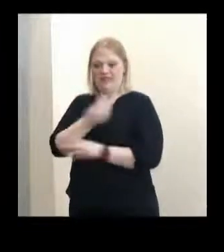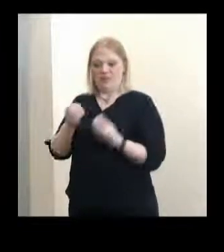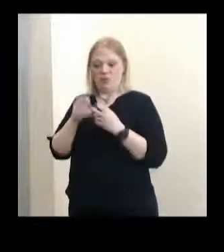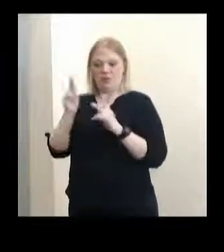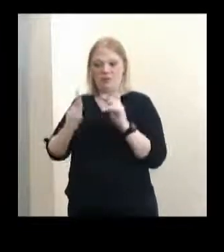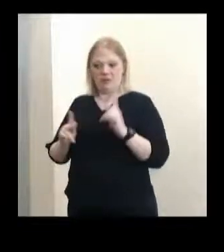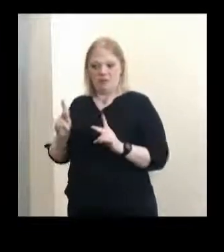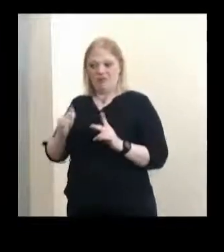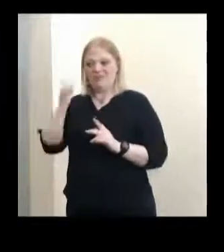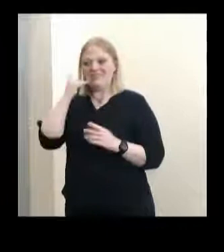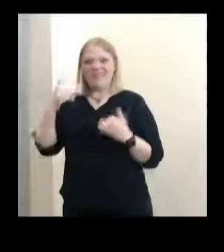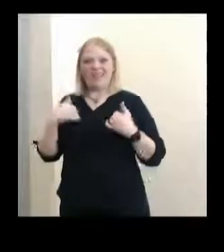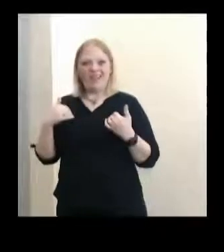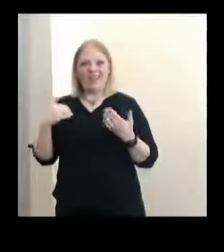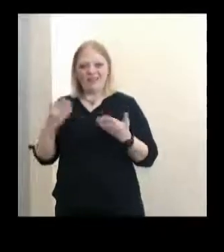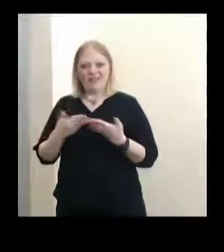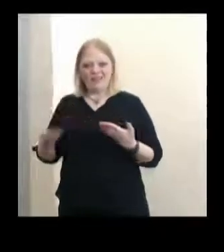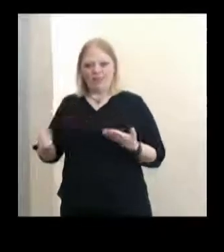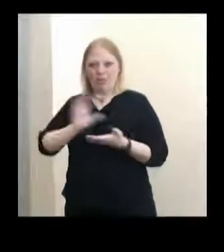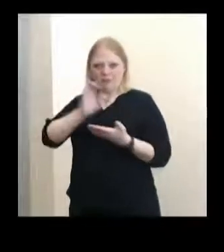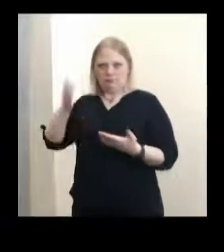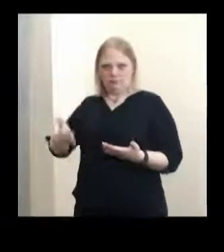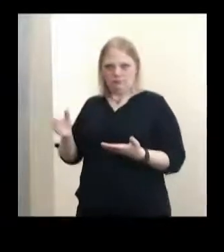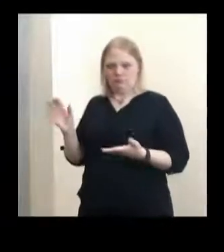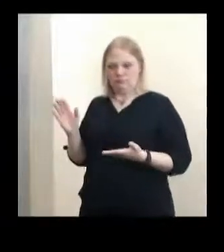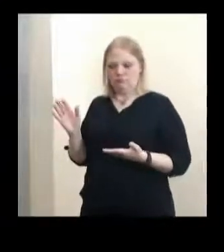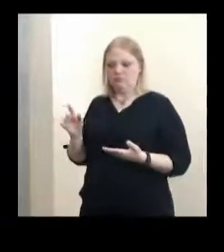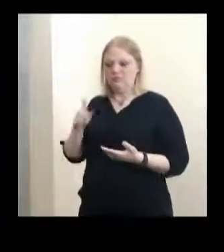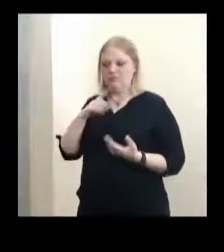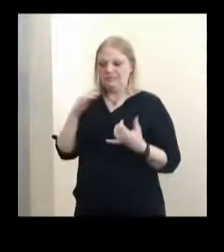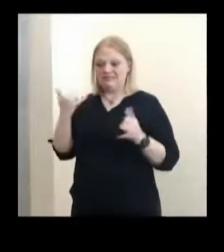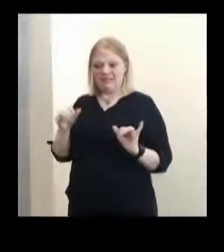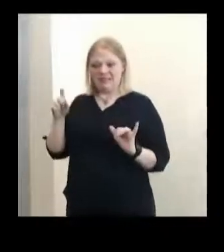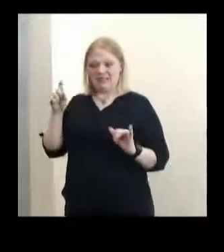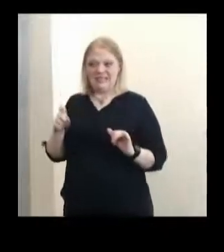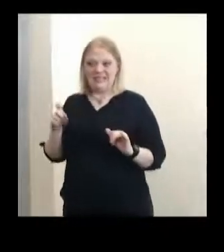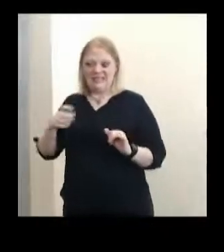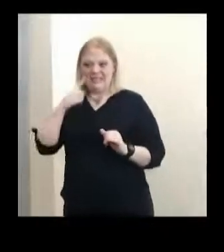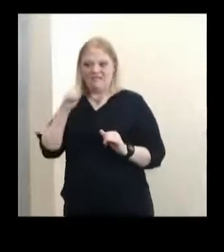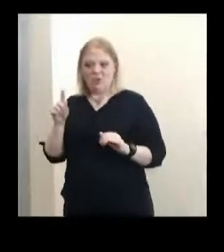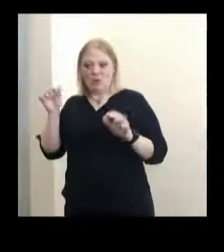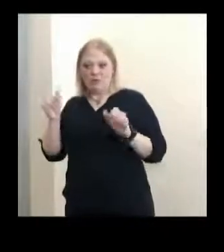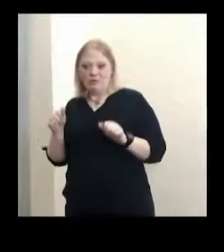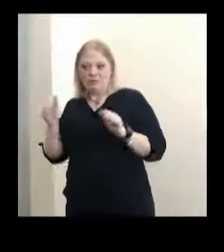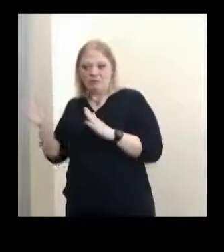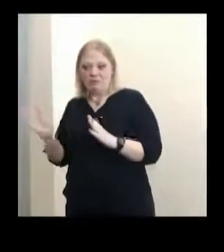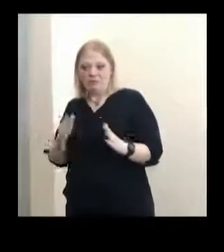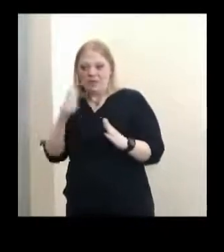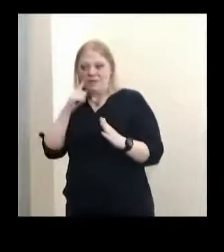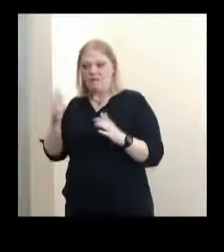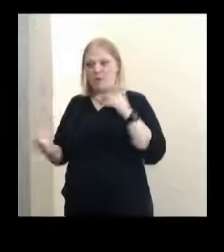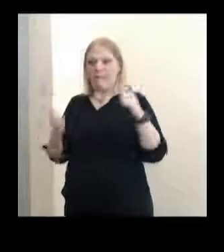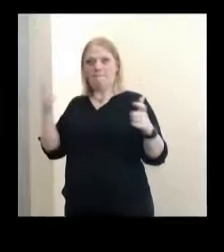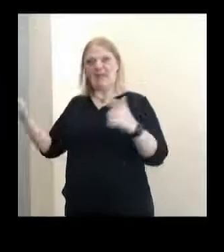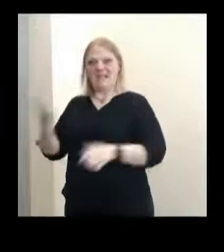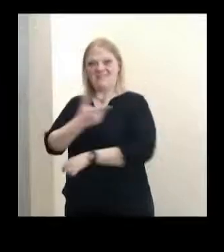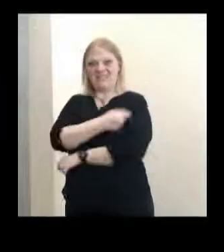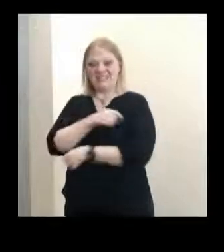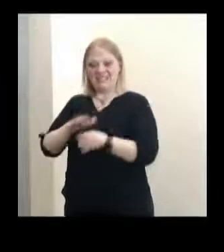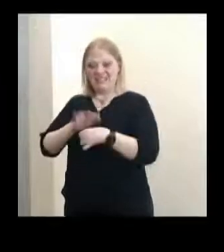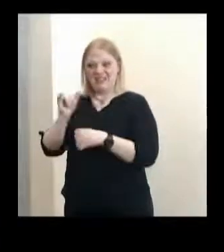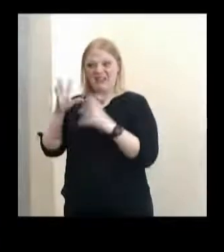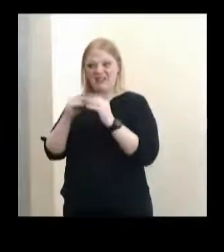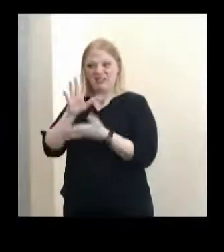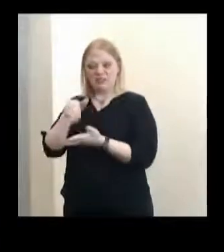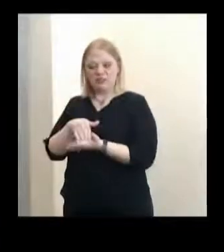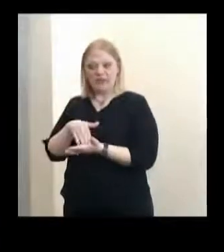have the supply, if they have the supply, is there still a need for the potential planning for a mass vaccination site like the convention